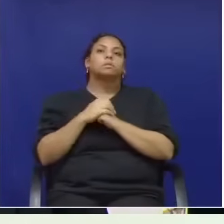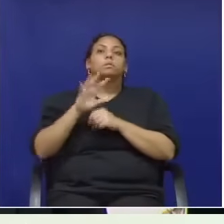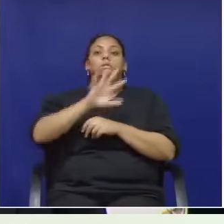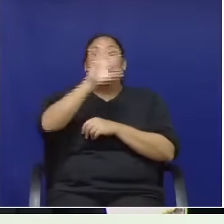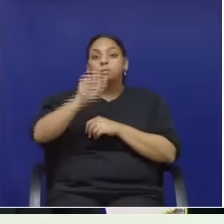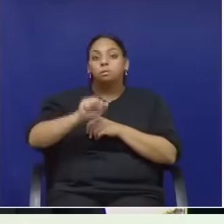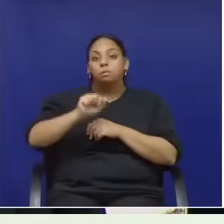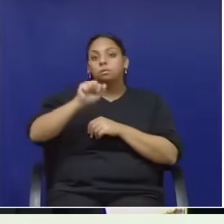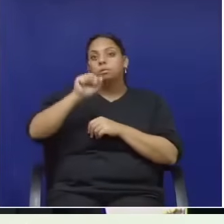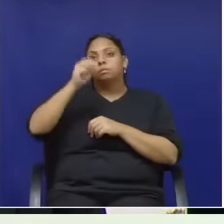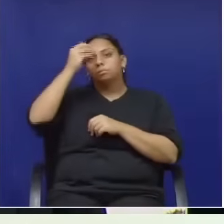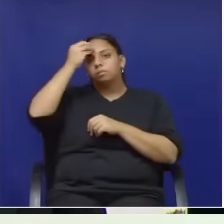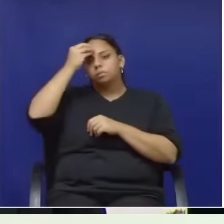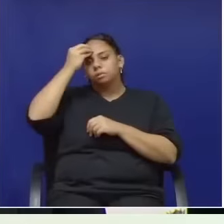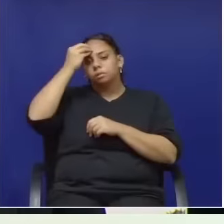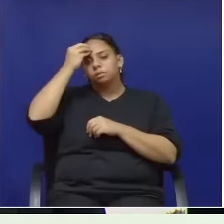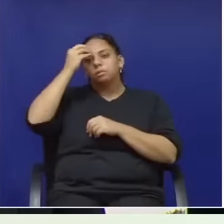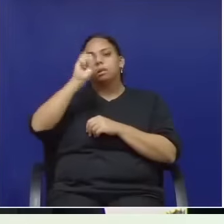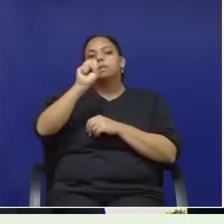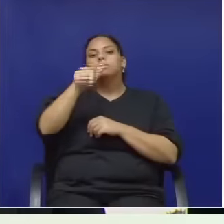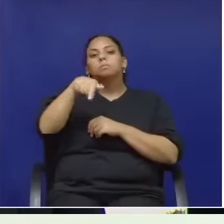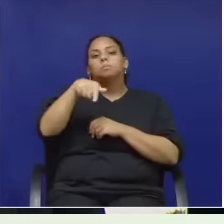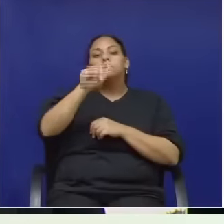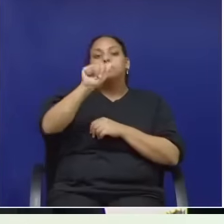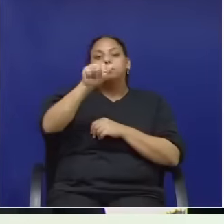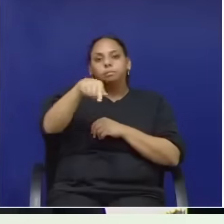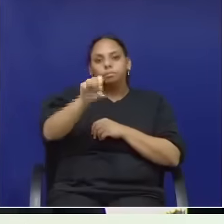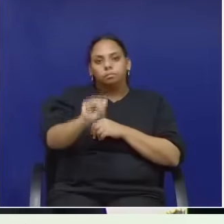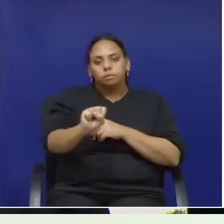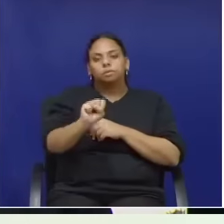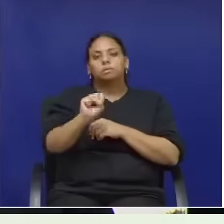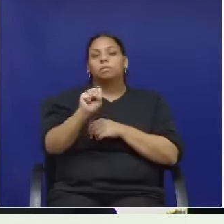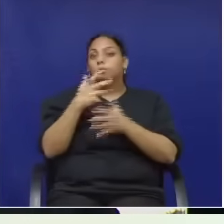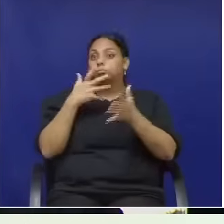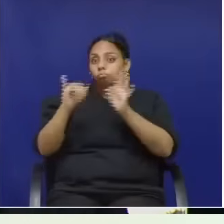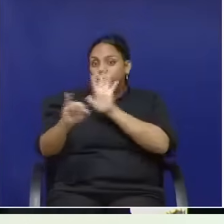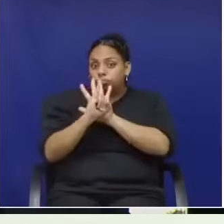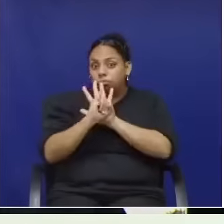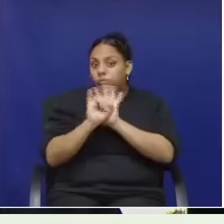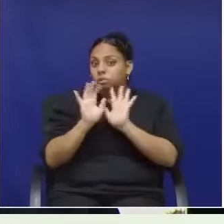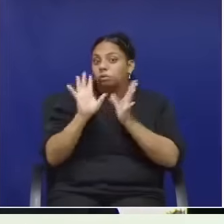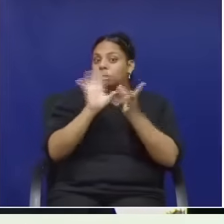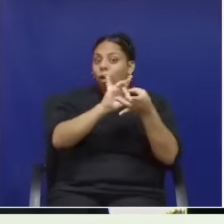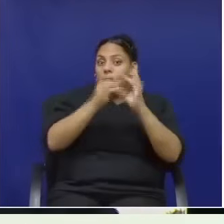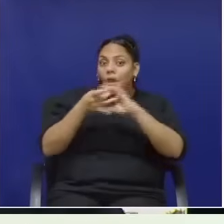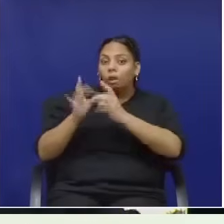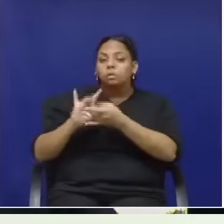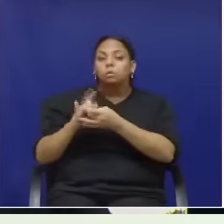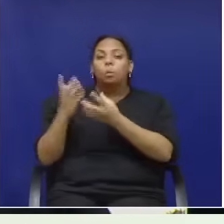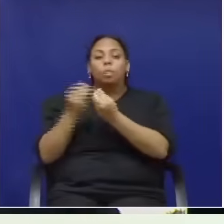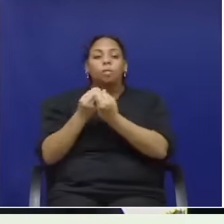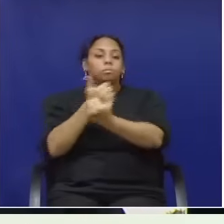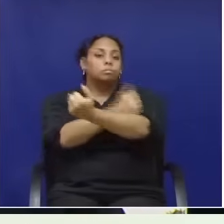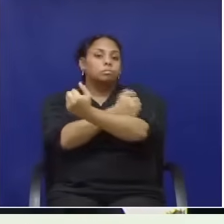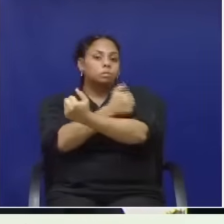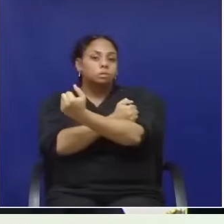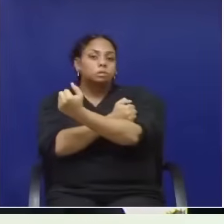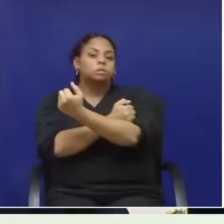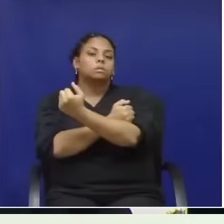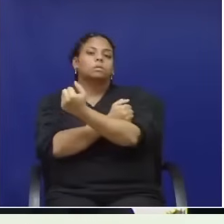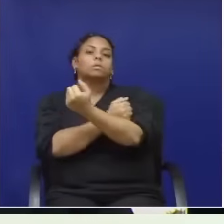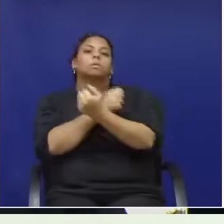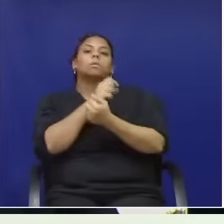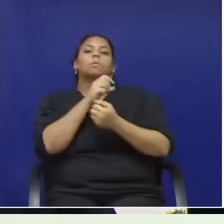Police Service identified any links between the rise of drug manufacturing facilities